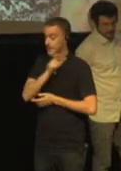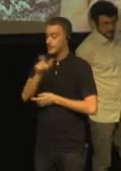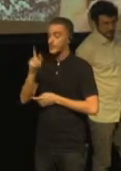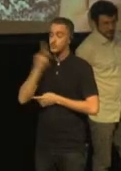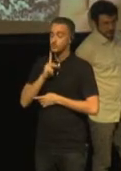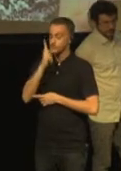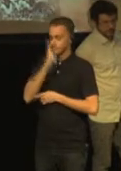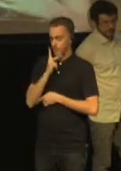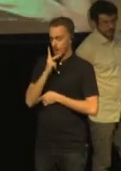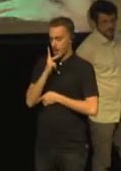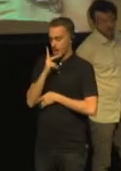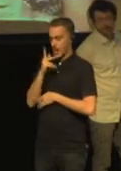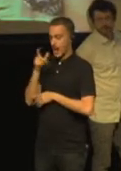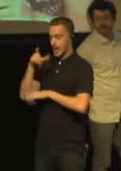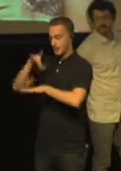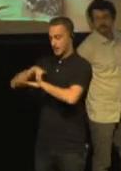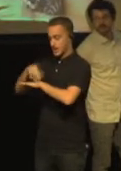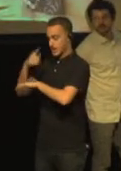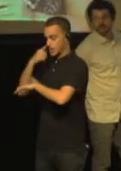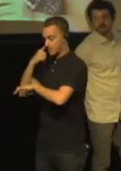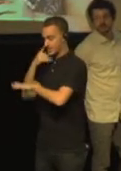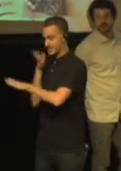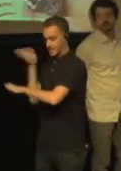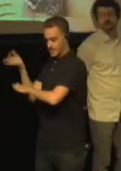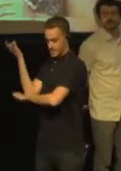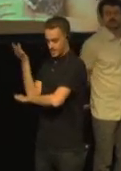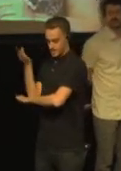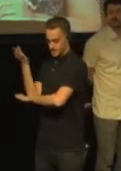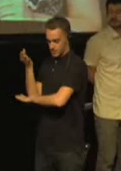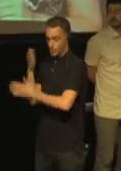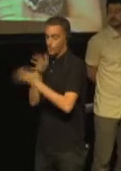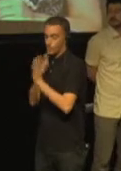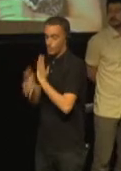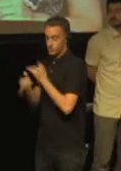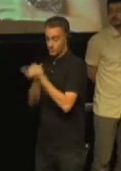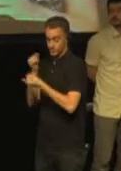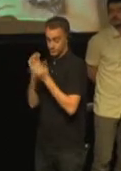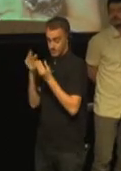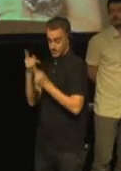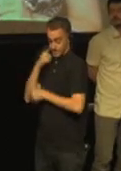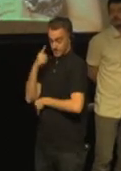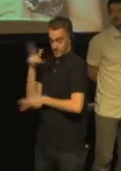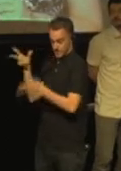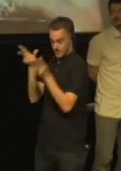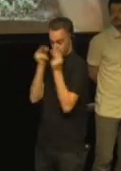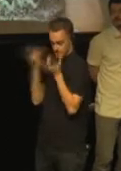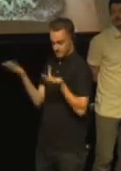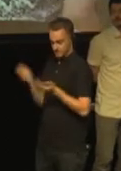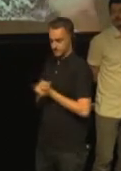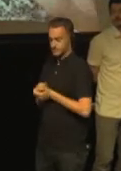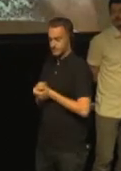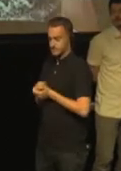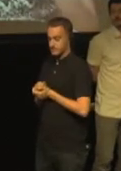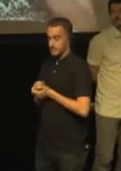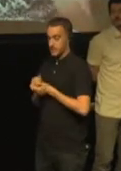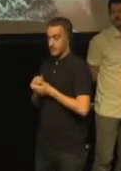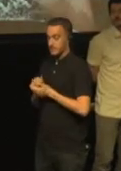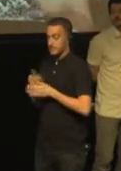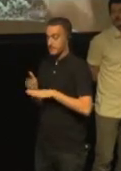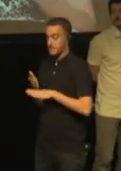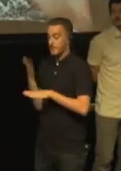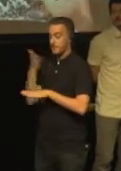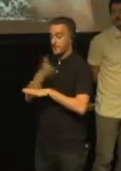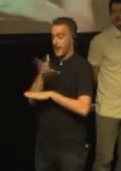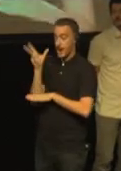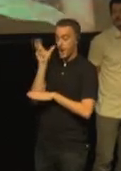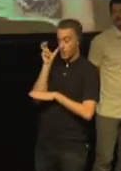sight loss problems or their sight issues, whereas they would go to an audiologist for their hearing issues. And it's very unlikely that